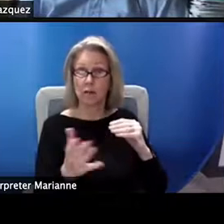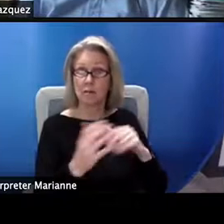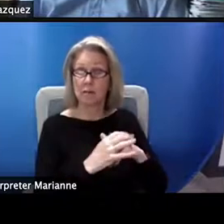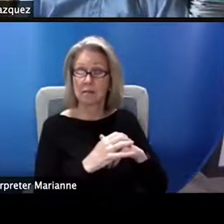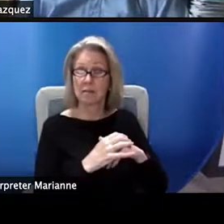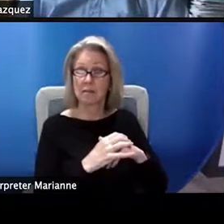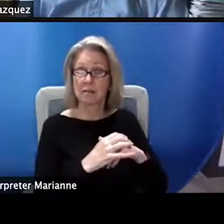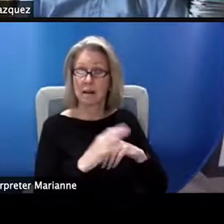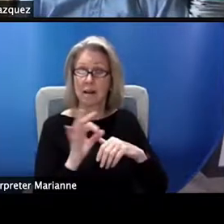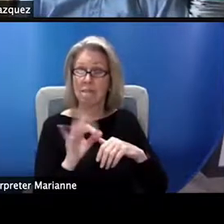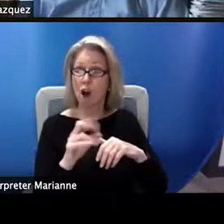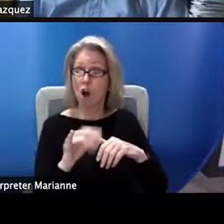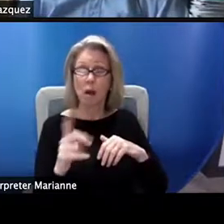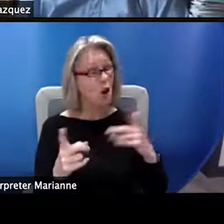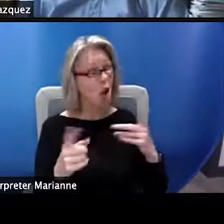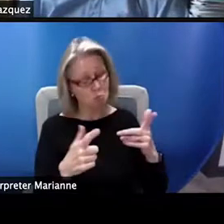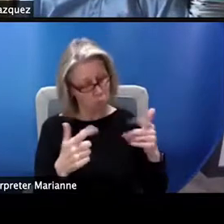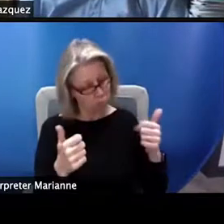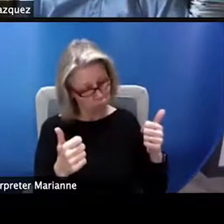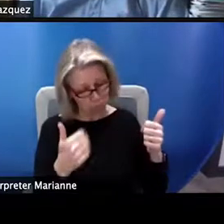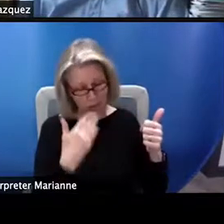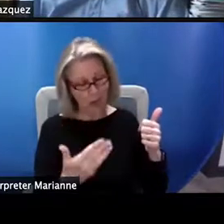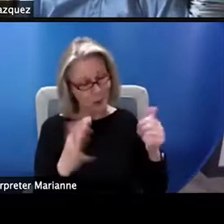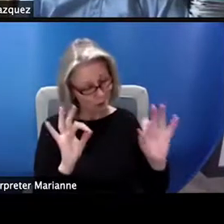No, it's good, you know, yes, thank you.